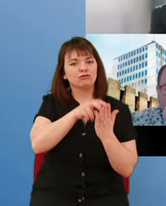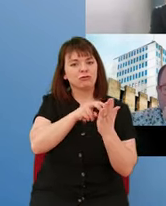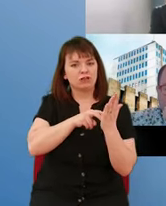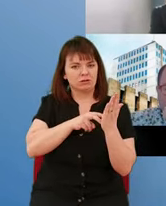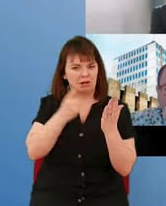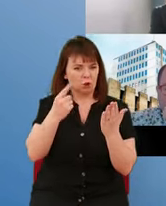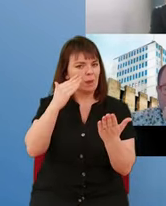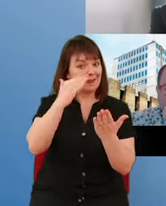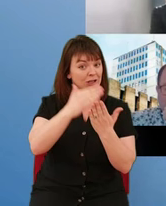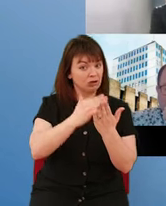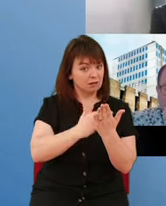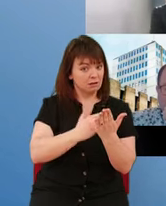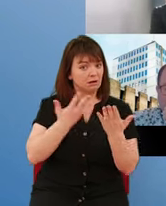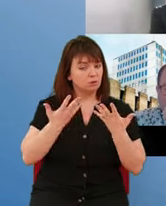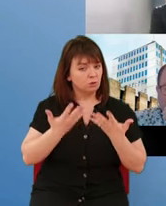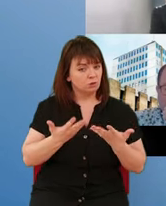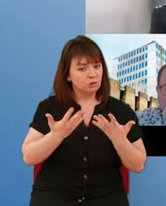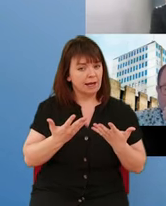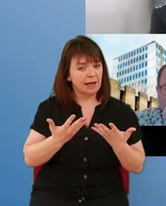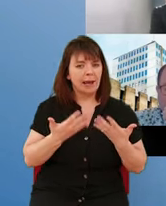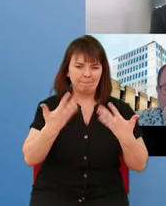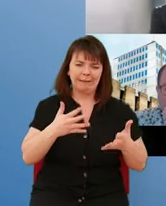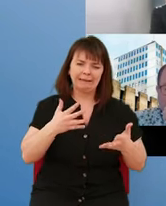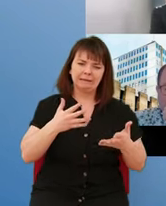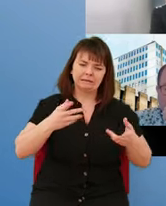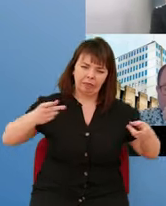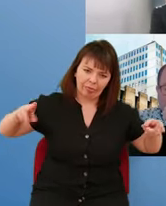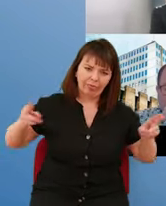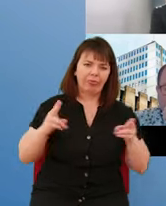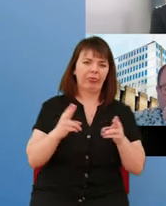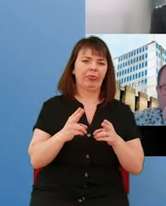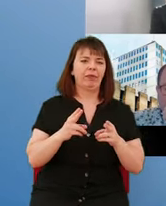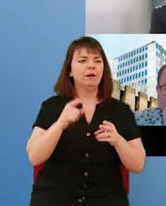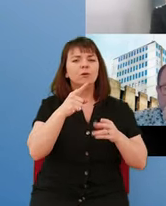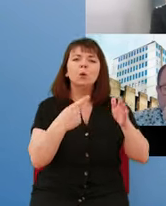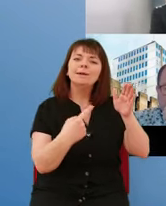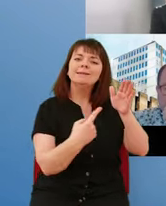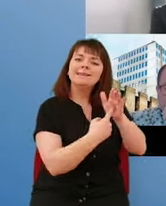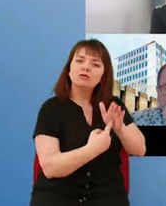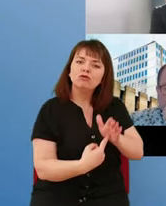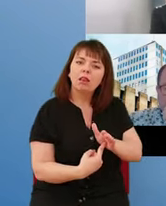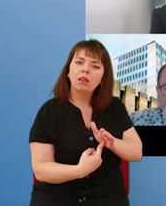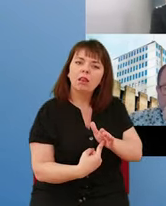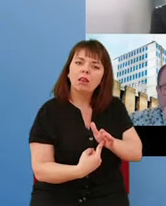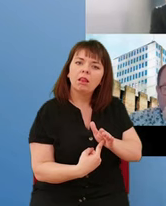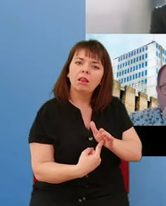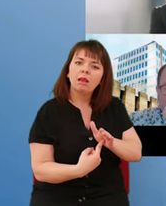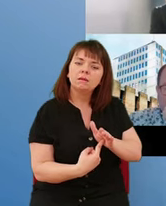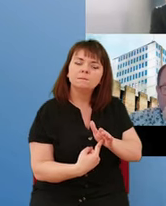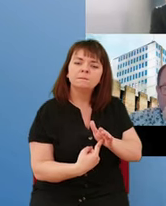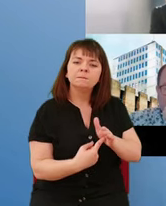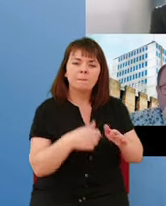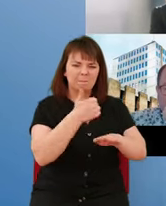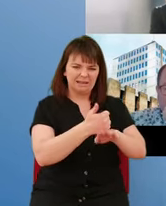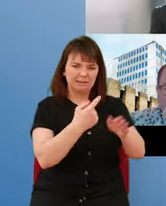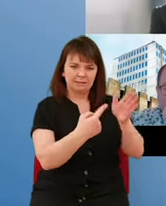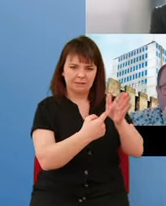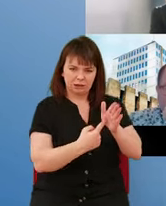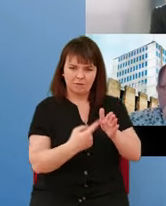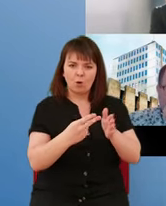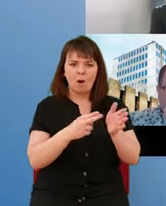essential items, given where the NHS is in terms of workload with